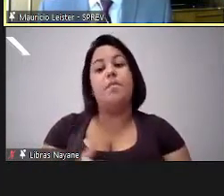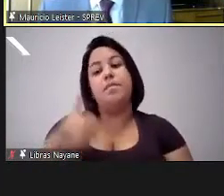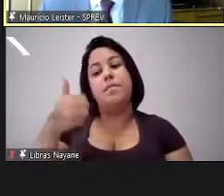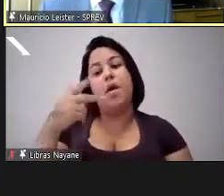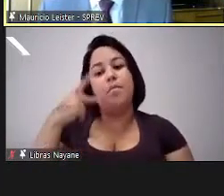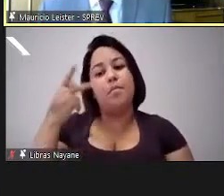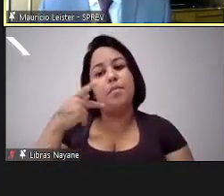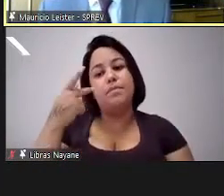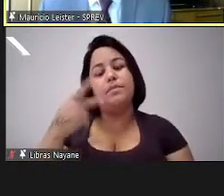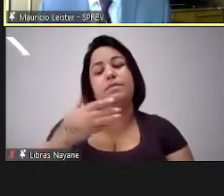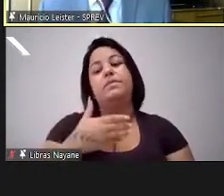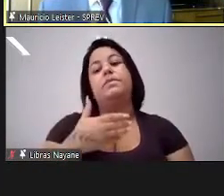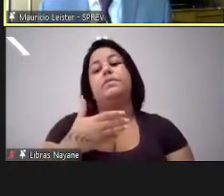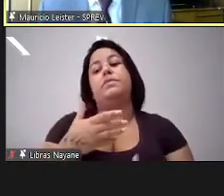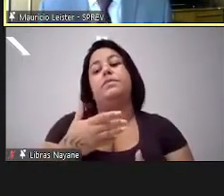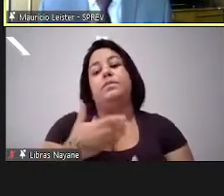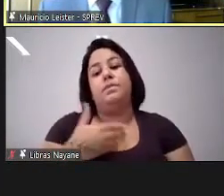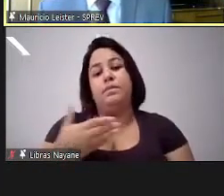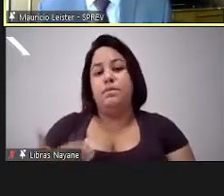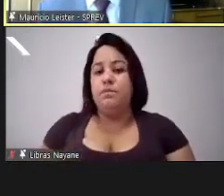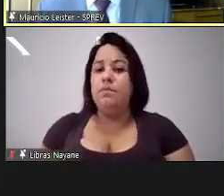to really simplify and